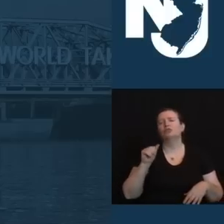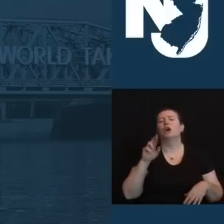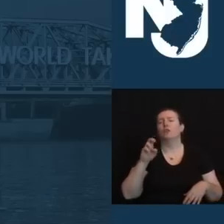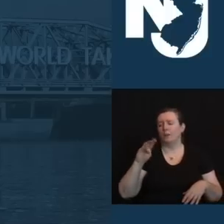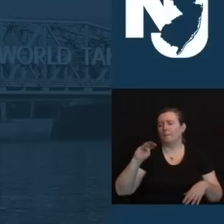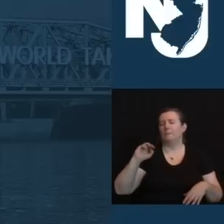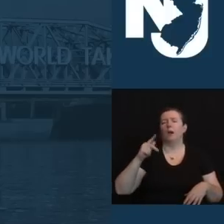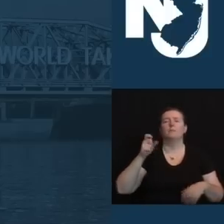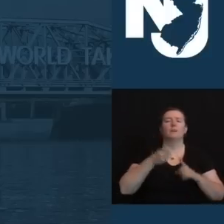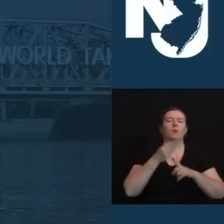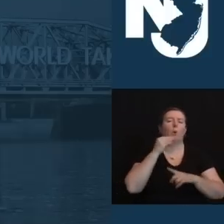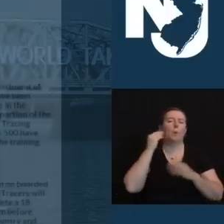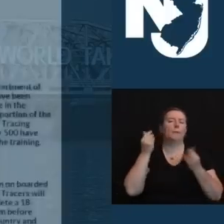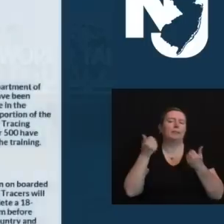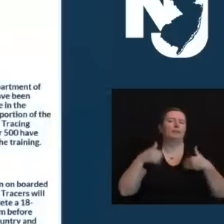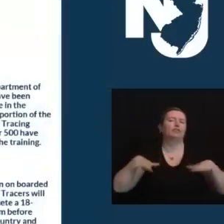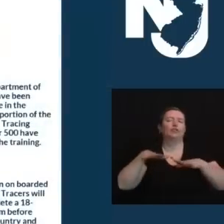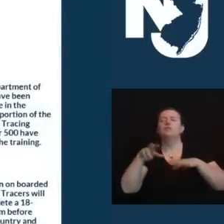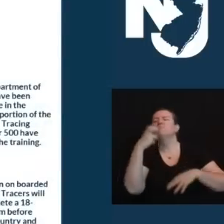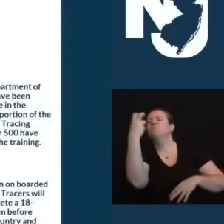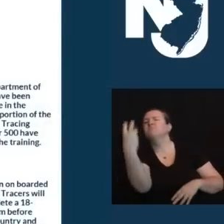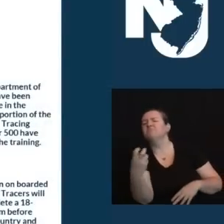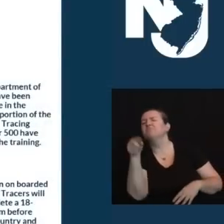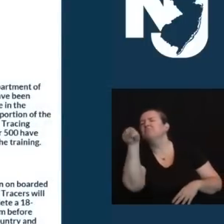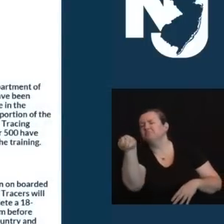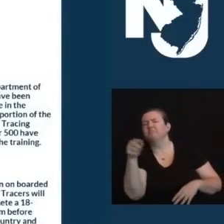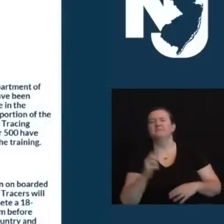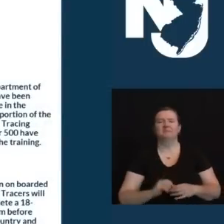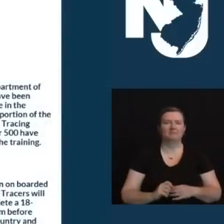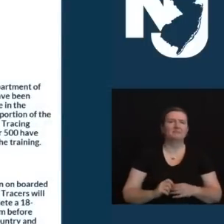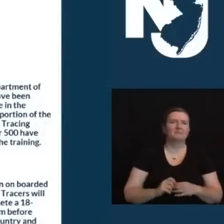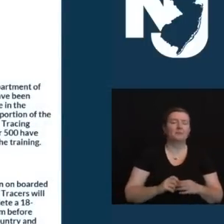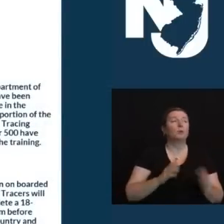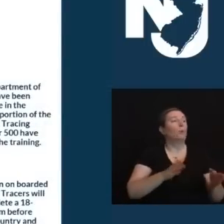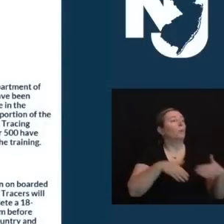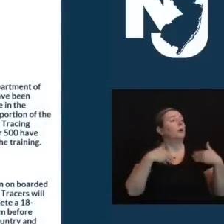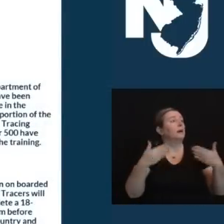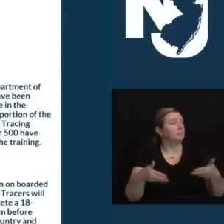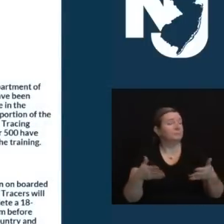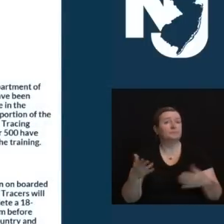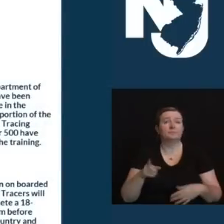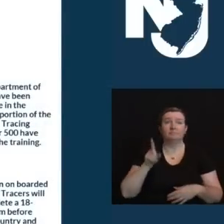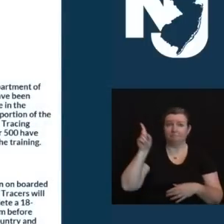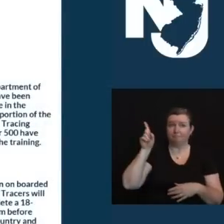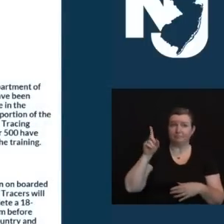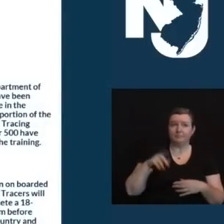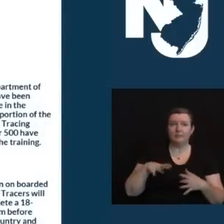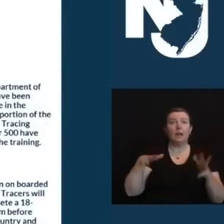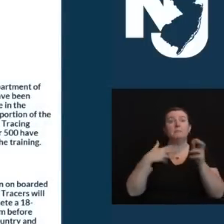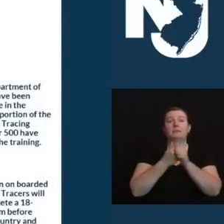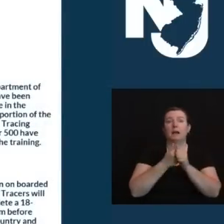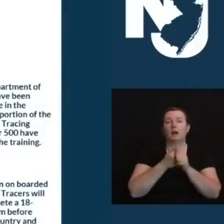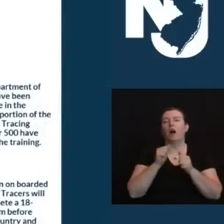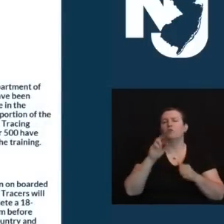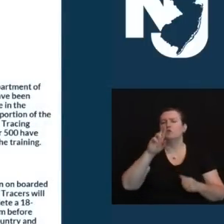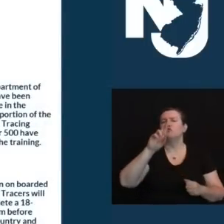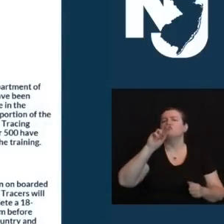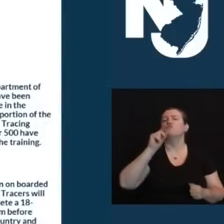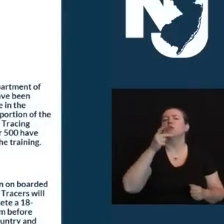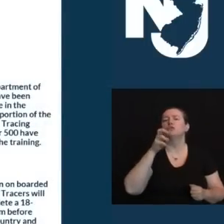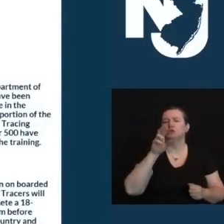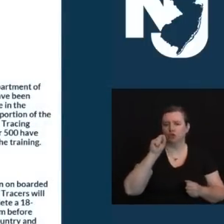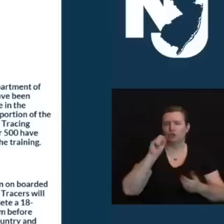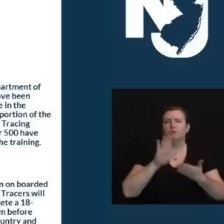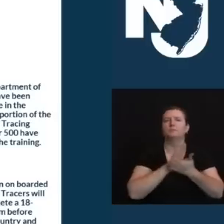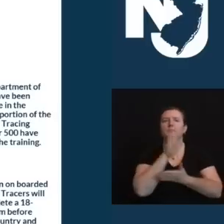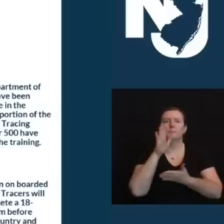and Preparedness. Switching gears yet again, we want to give you a quick update on the work of the Rutgers School of Public Health in leading our efforts